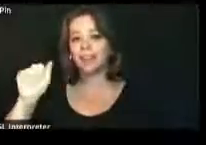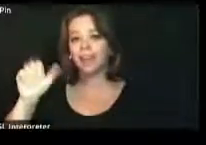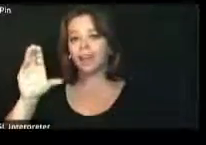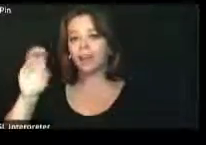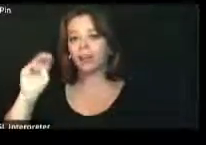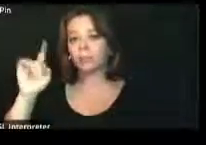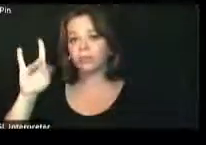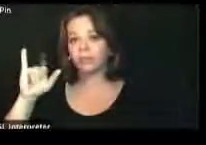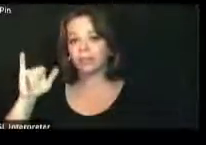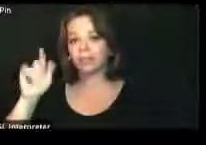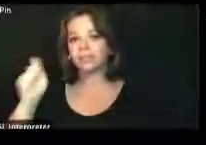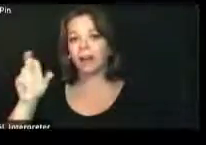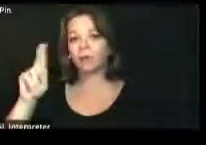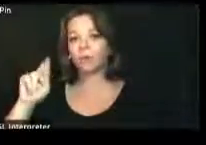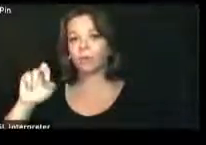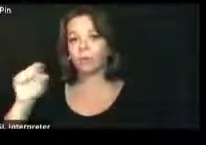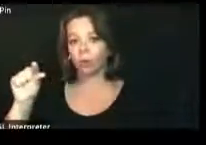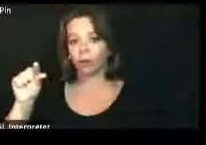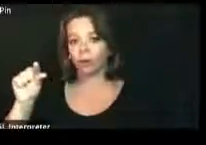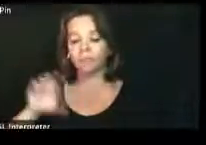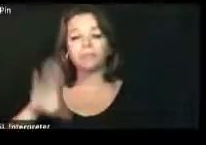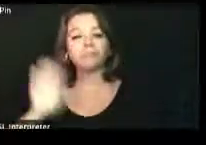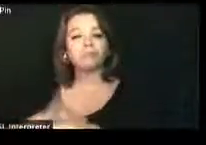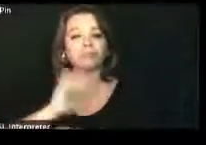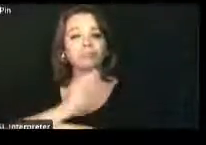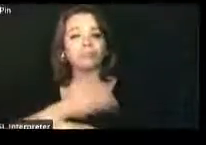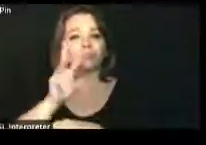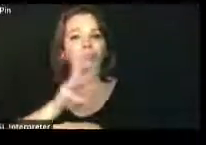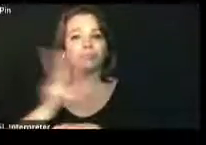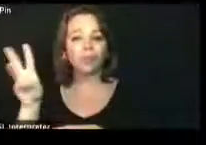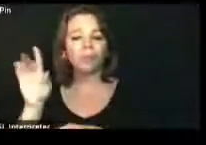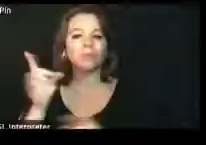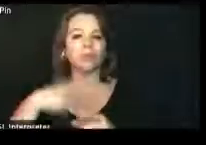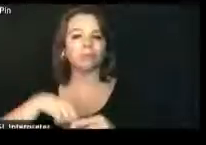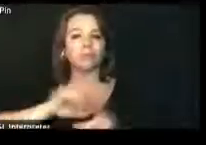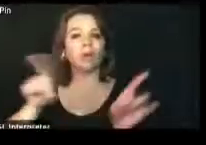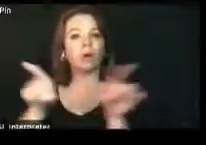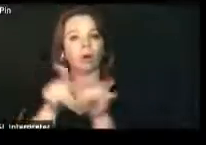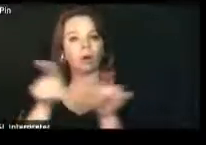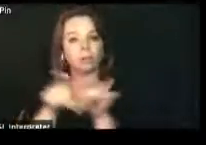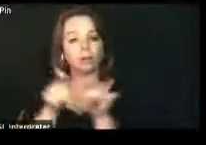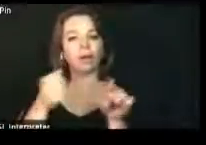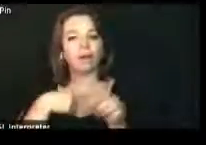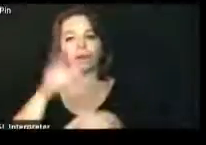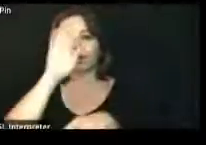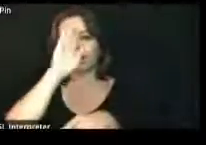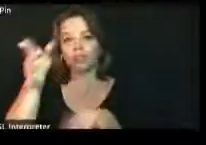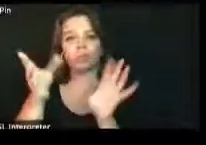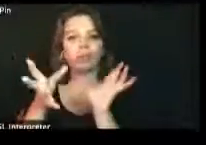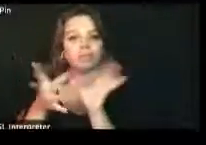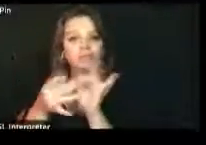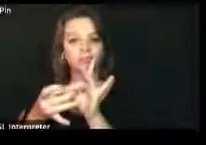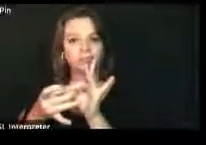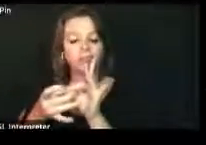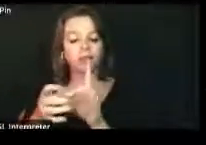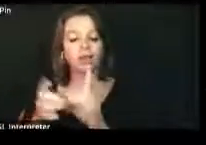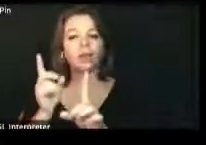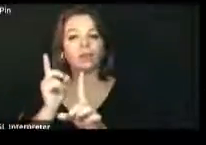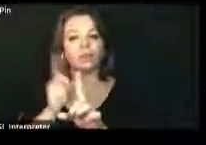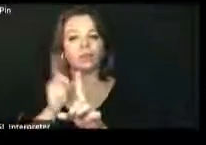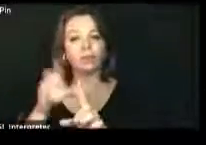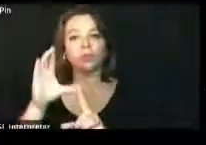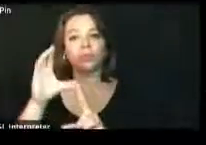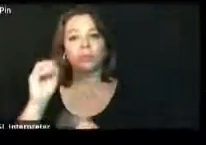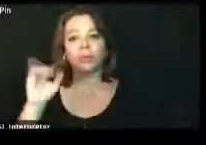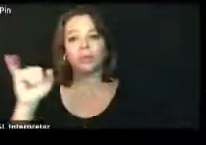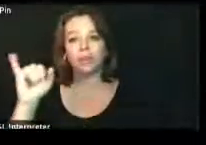drawmycacommunity.org. On our website, we also have a direct link to our Community of Interest